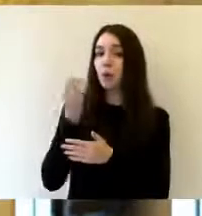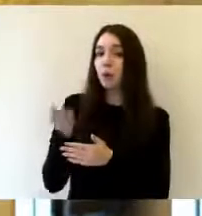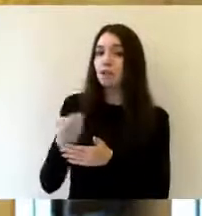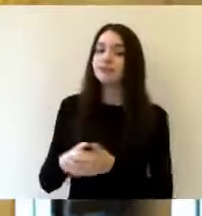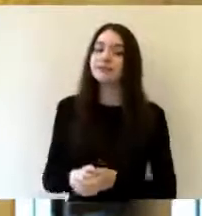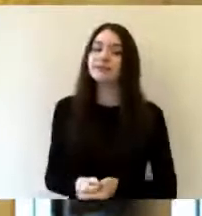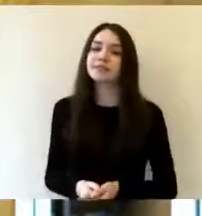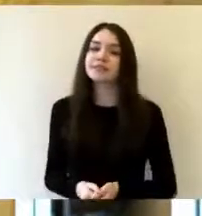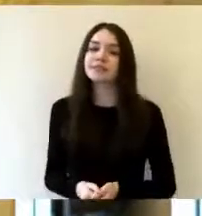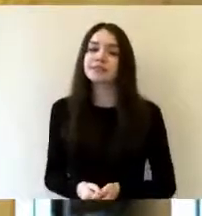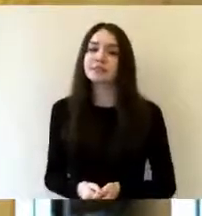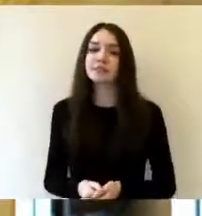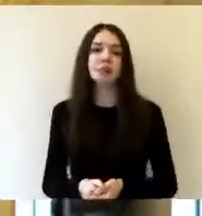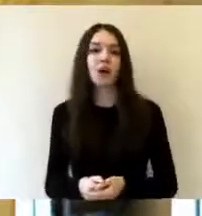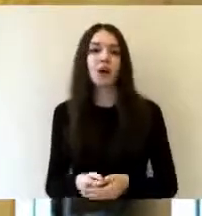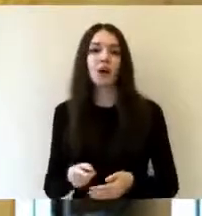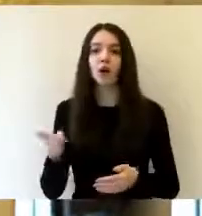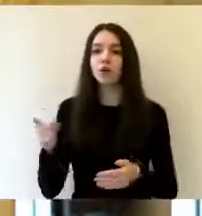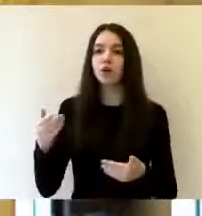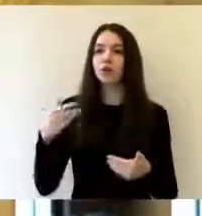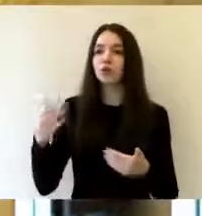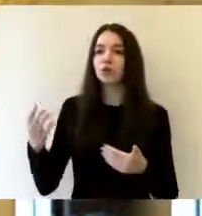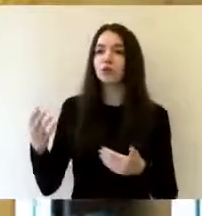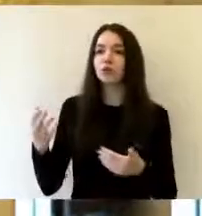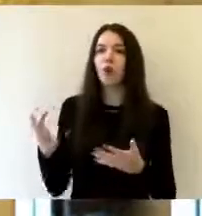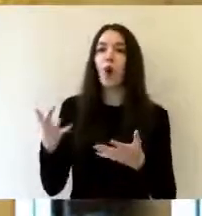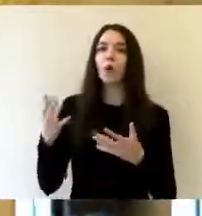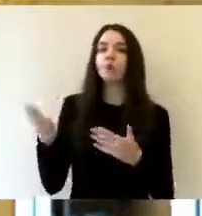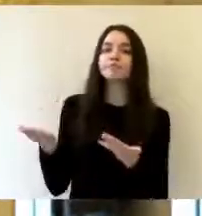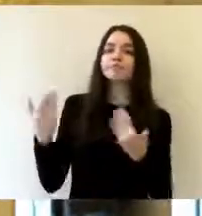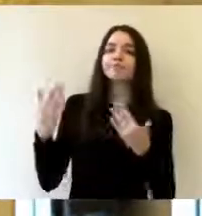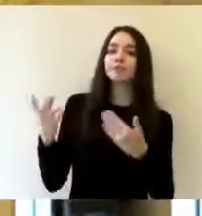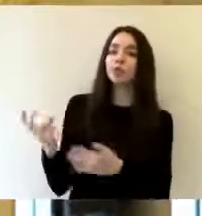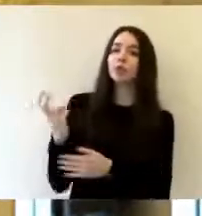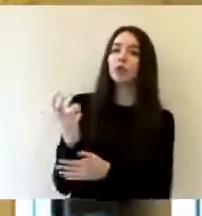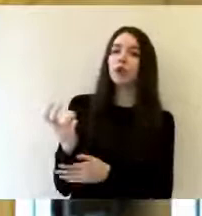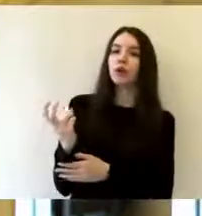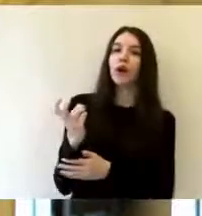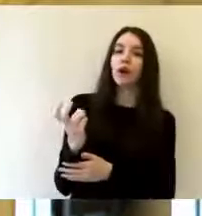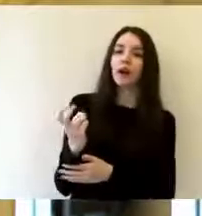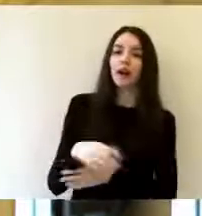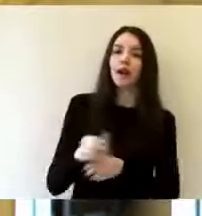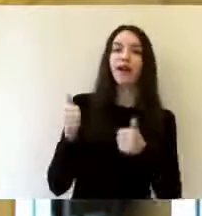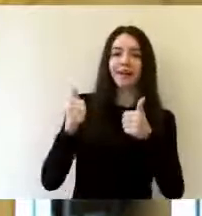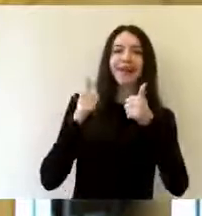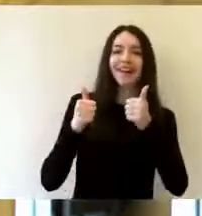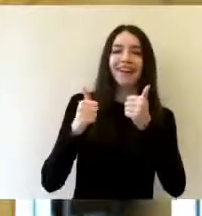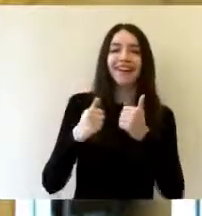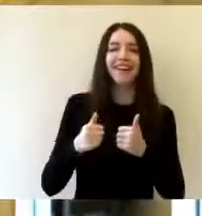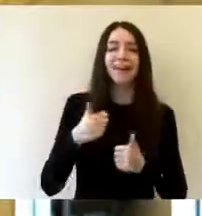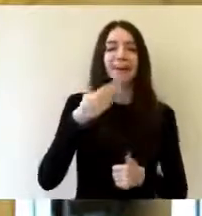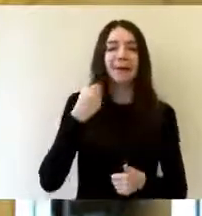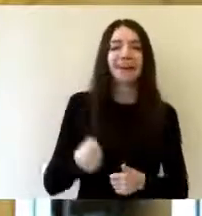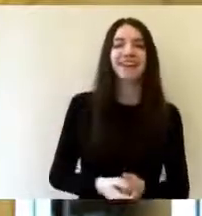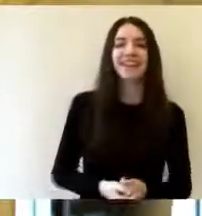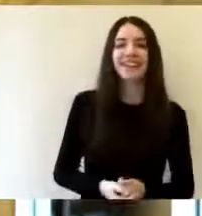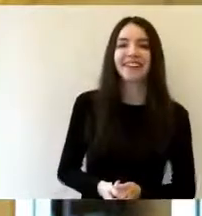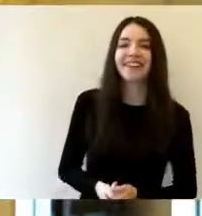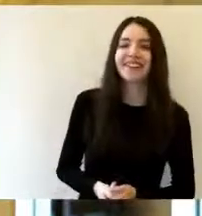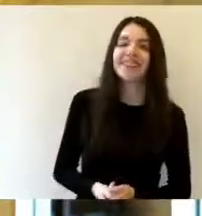Wait, what do you want? Oh, you want me? Yeah. Hey.